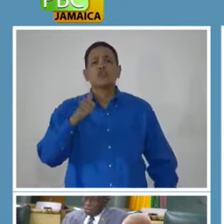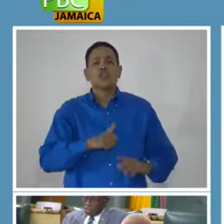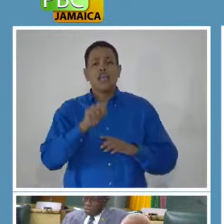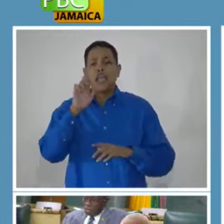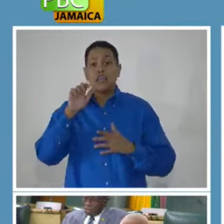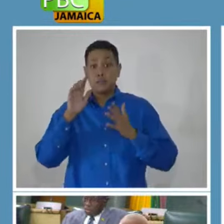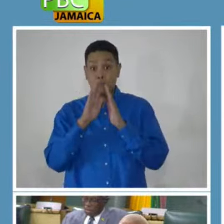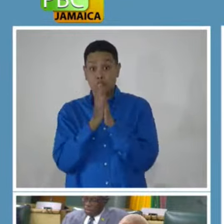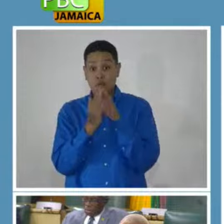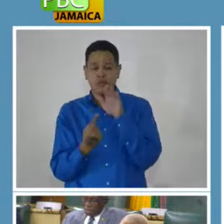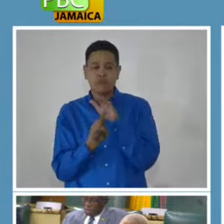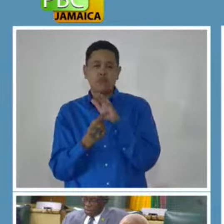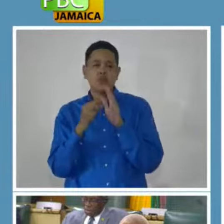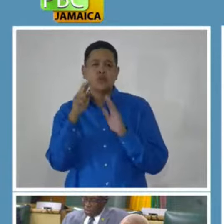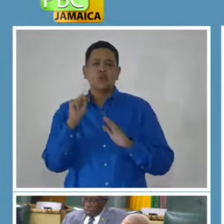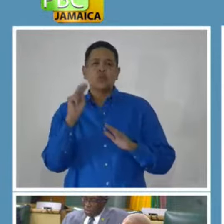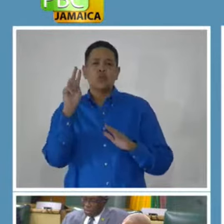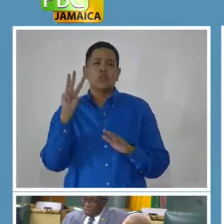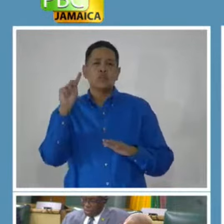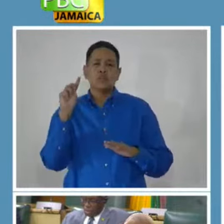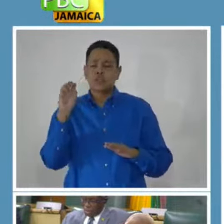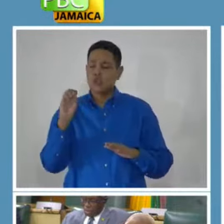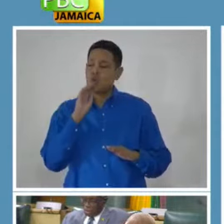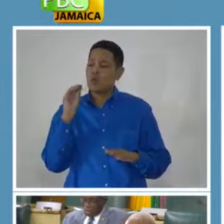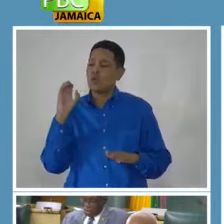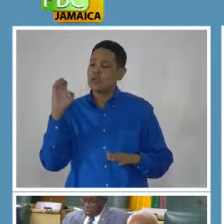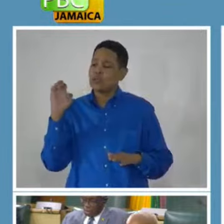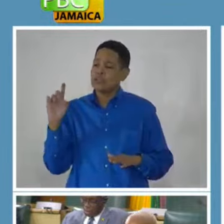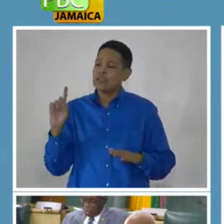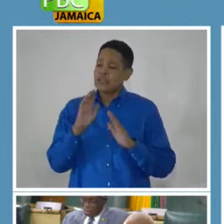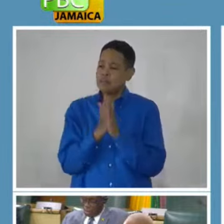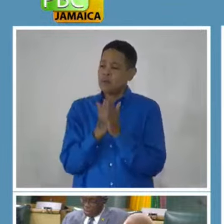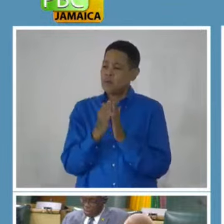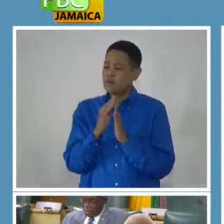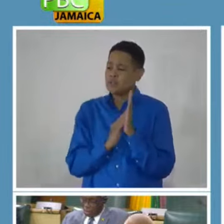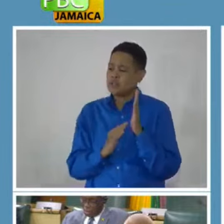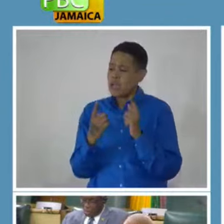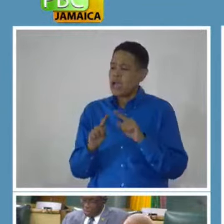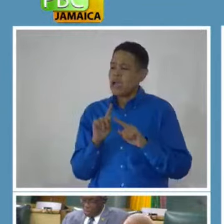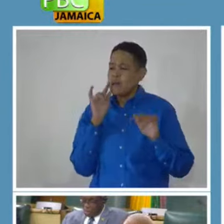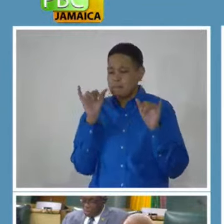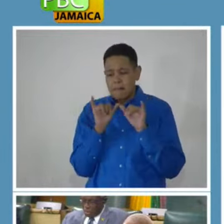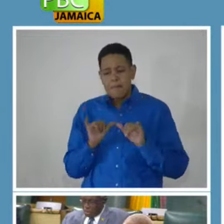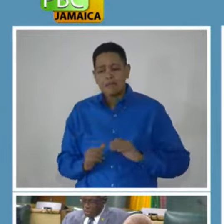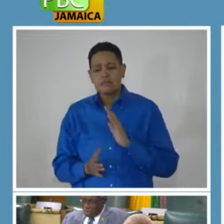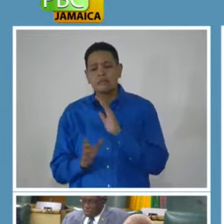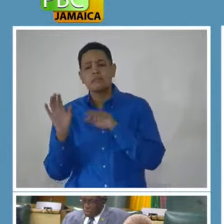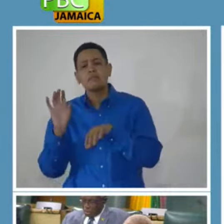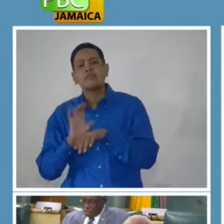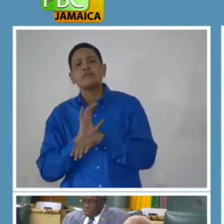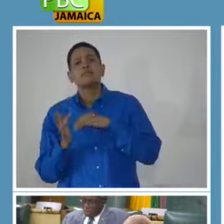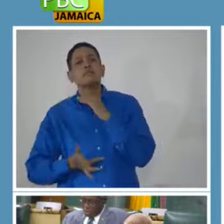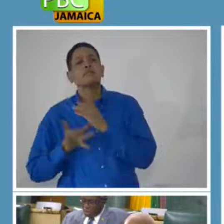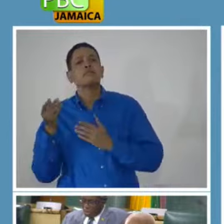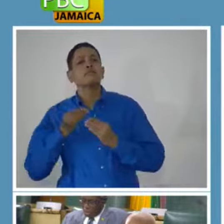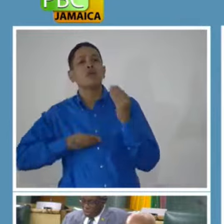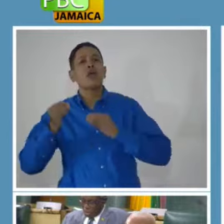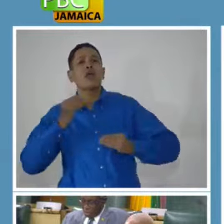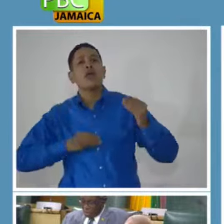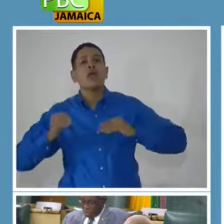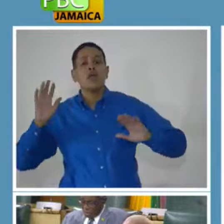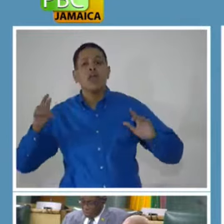edition of UN, WTO, OECD Handbook on Measuring Digital Trade, which included